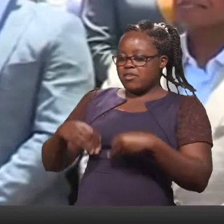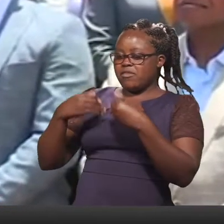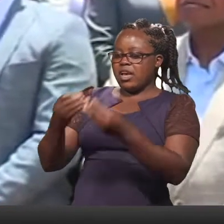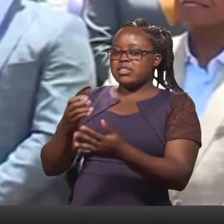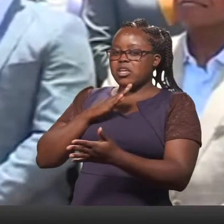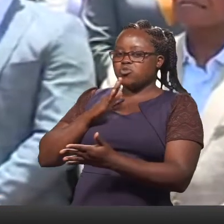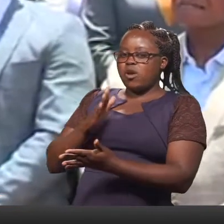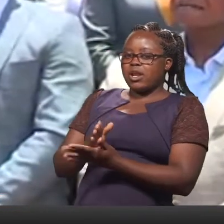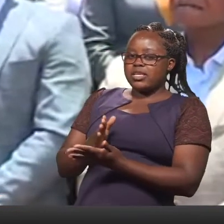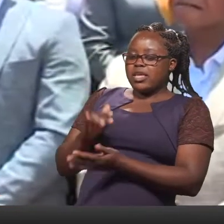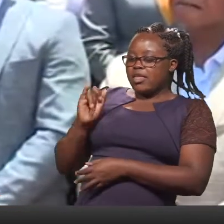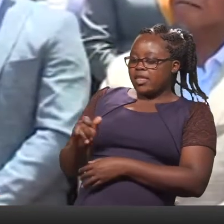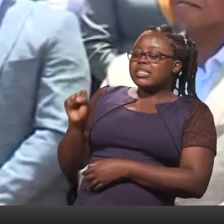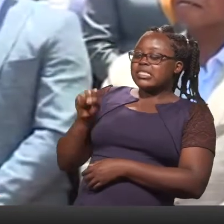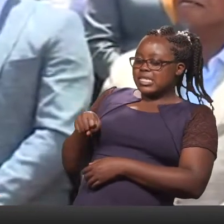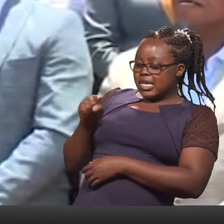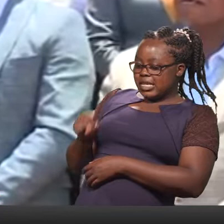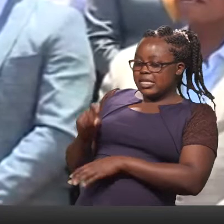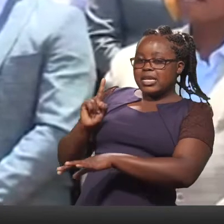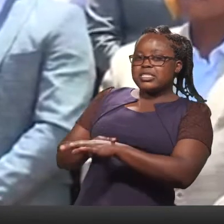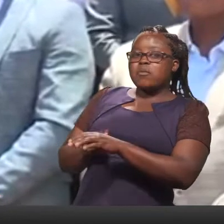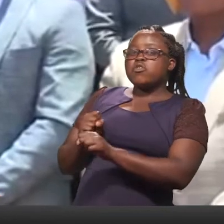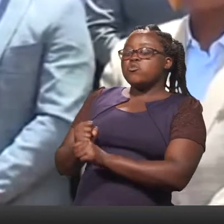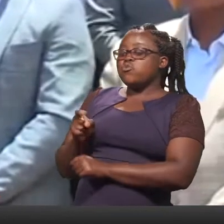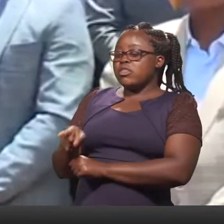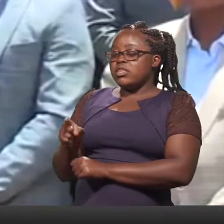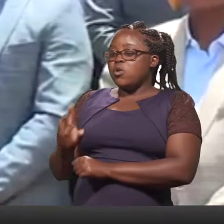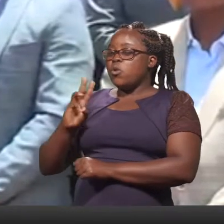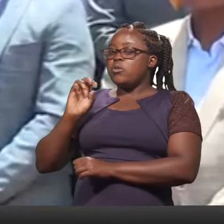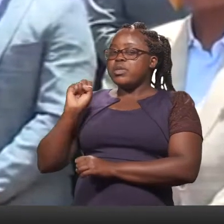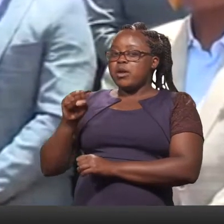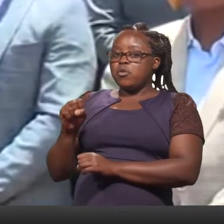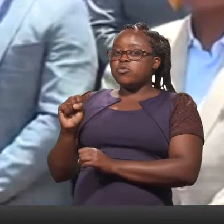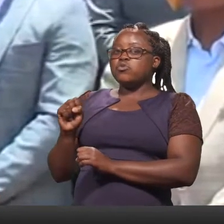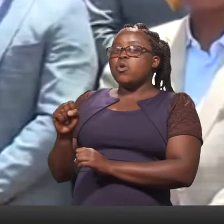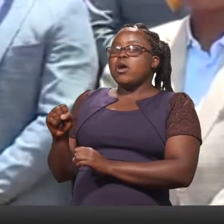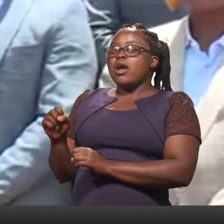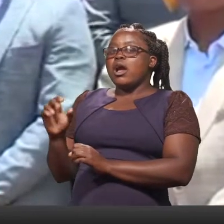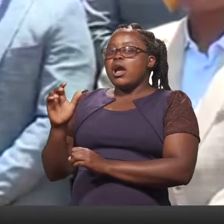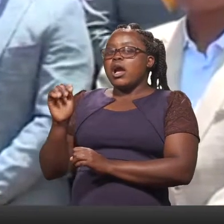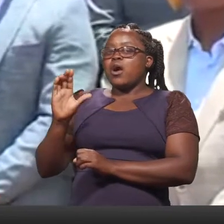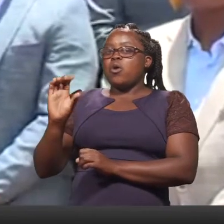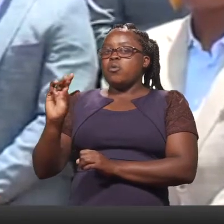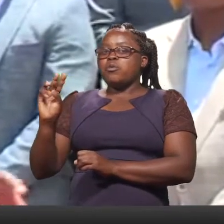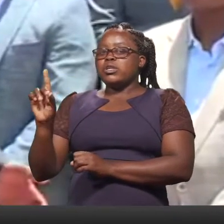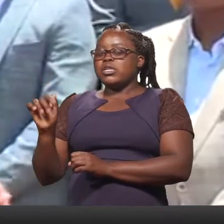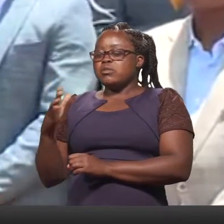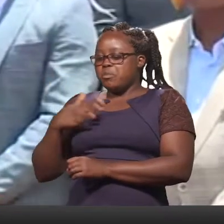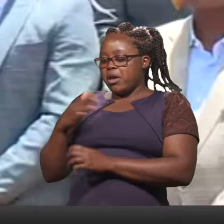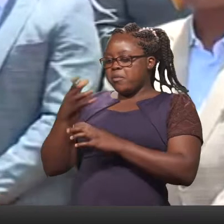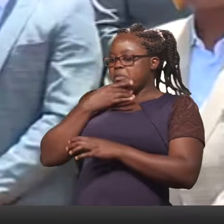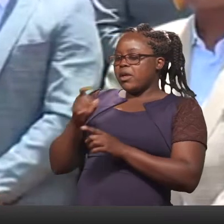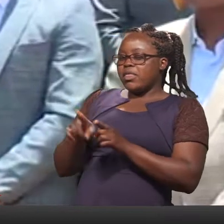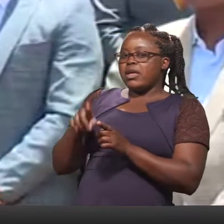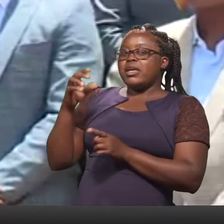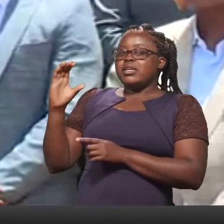and giving us assurance that yes, once we do this, you will be able to accommodate my brother